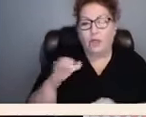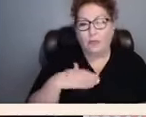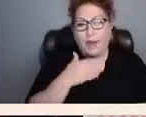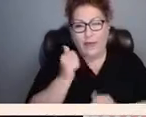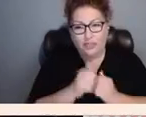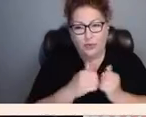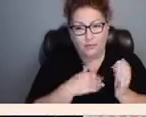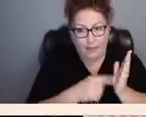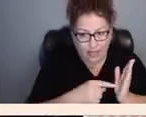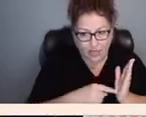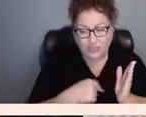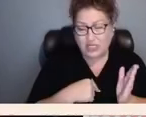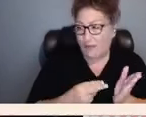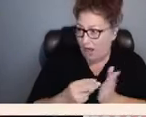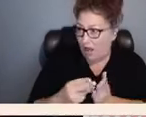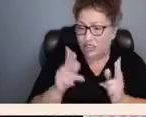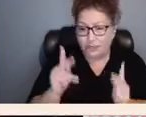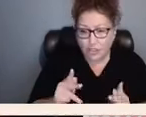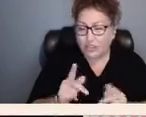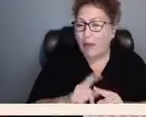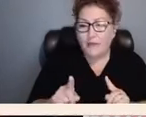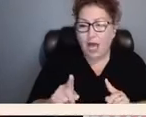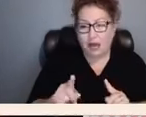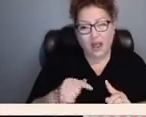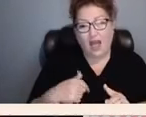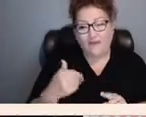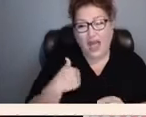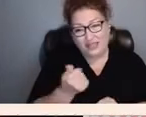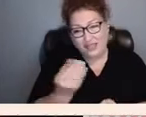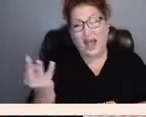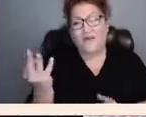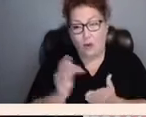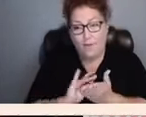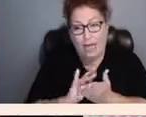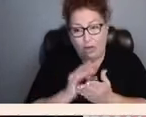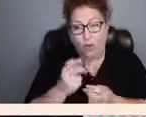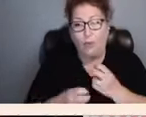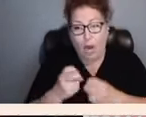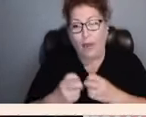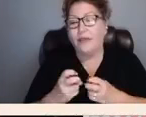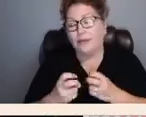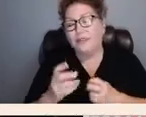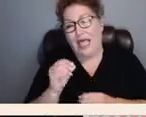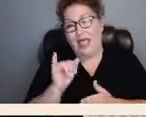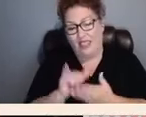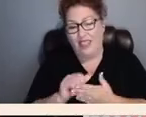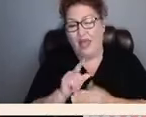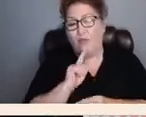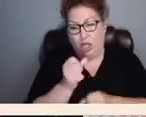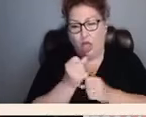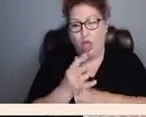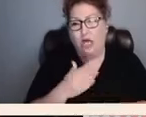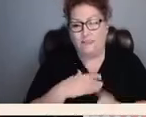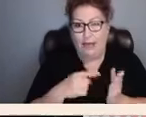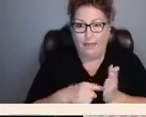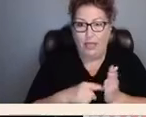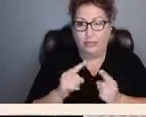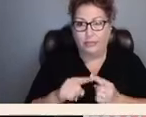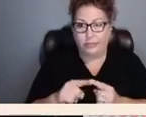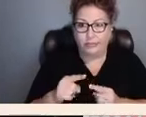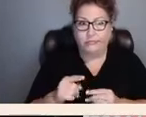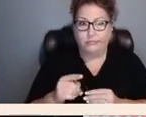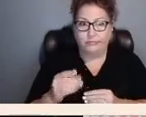honest person, but I have had several medical issues and, you know, that has just caused bills to pile up. And, you know,